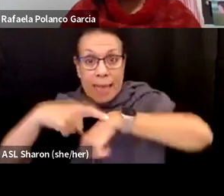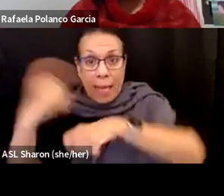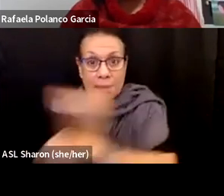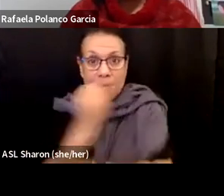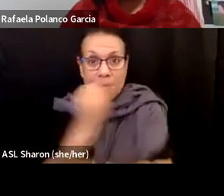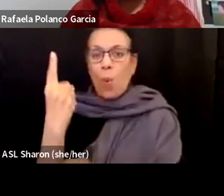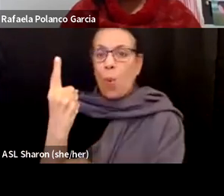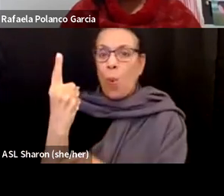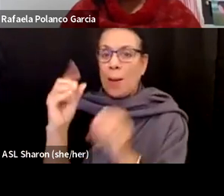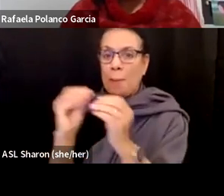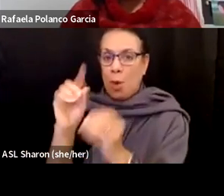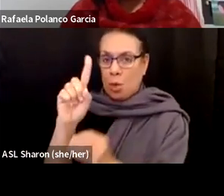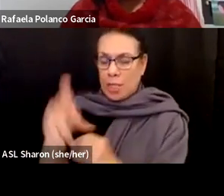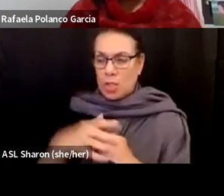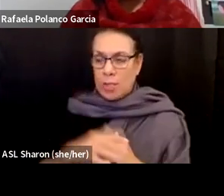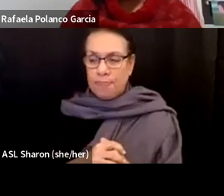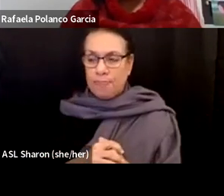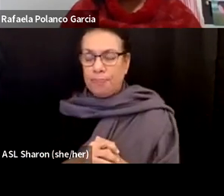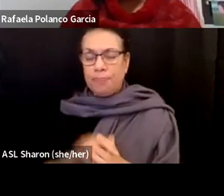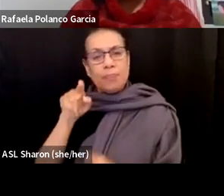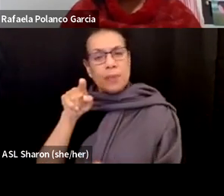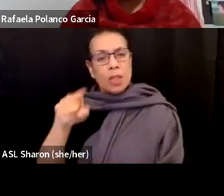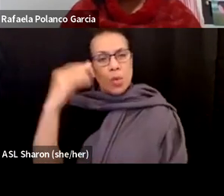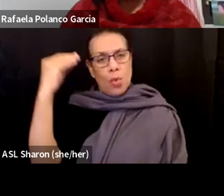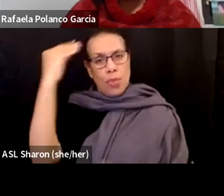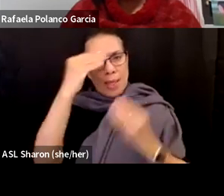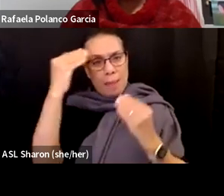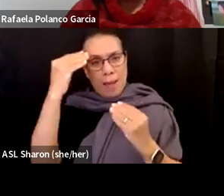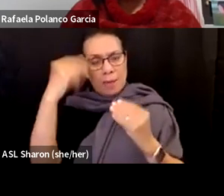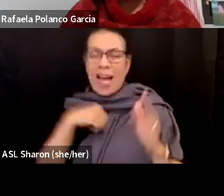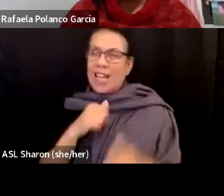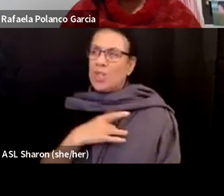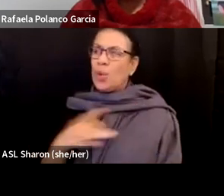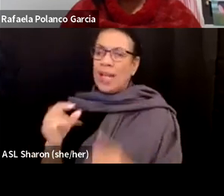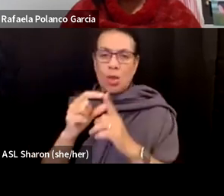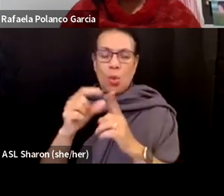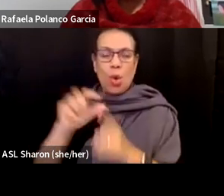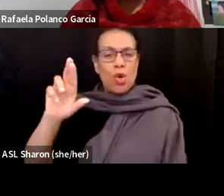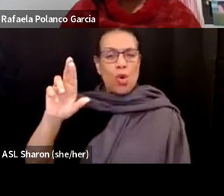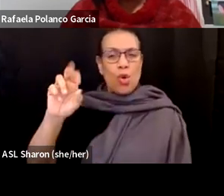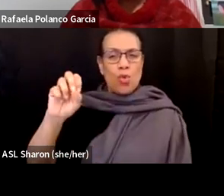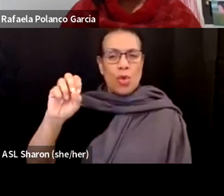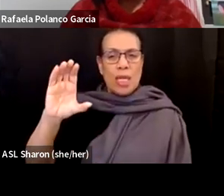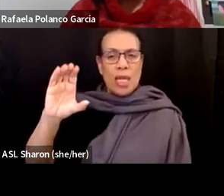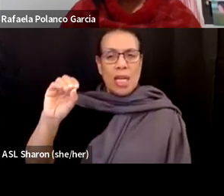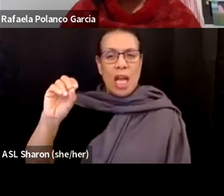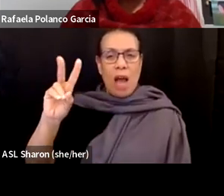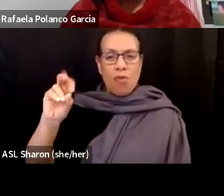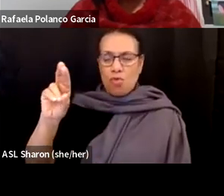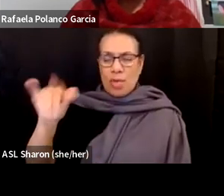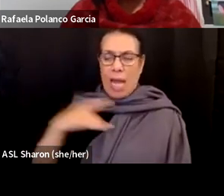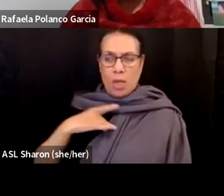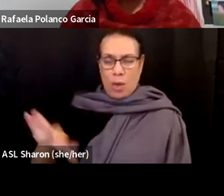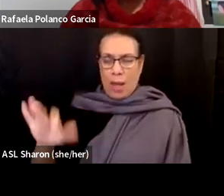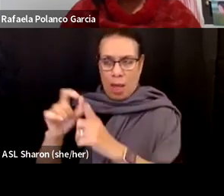is um you know as you're thinking about i don't i don't love the word recovery because we're just we're in it and the work has to continue but as we're